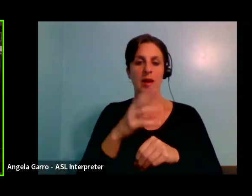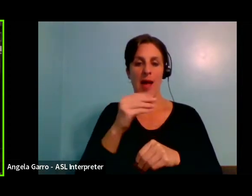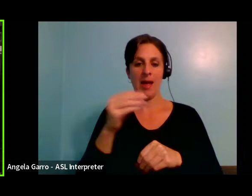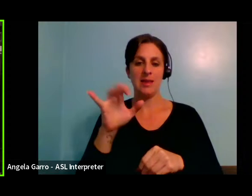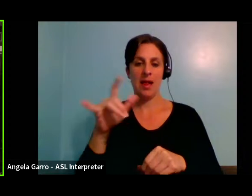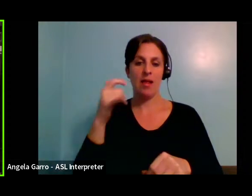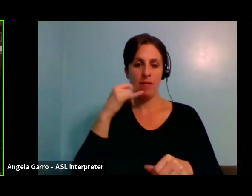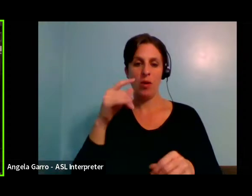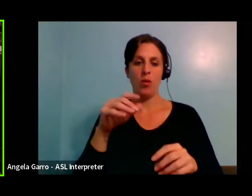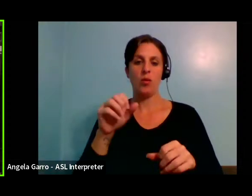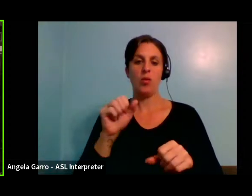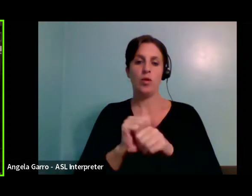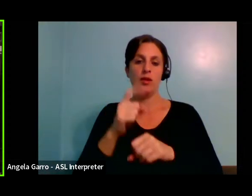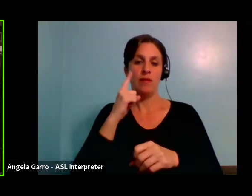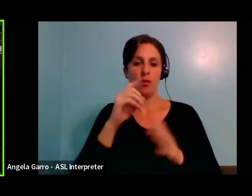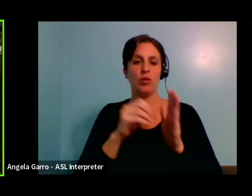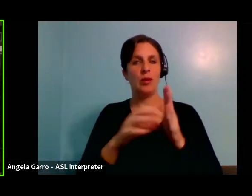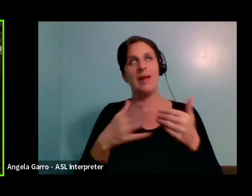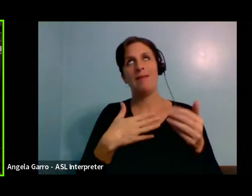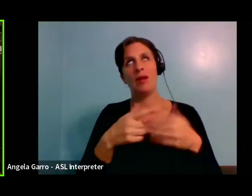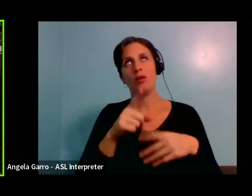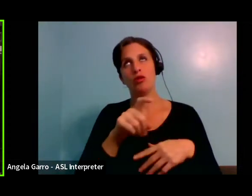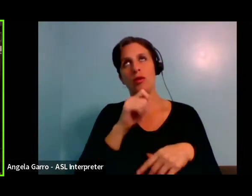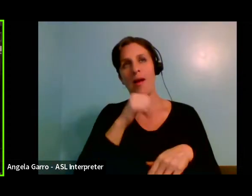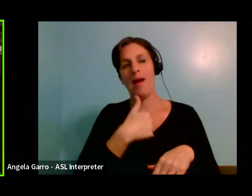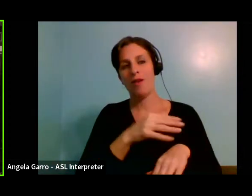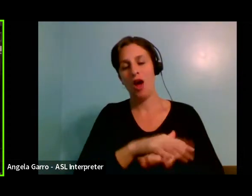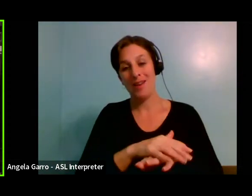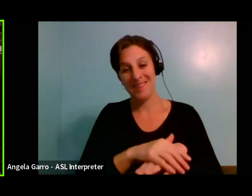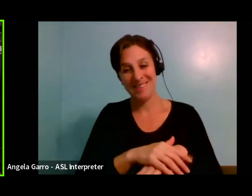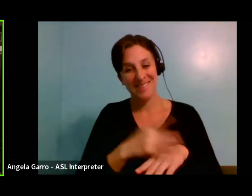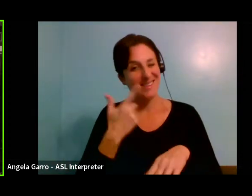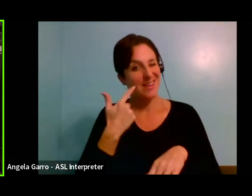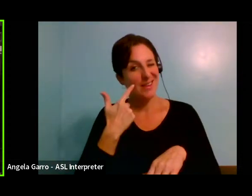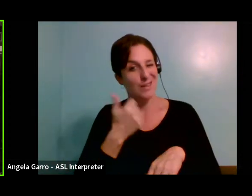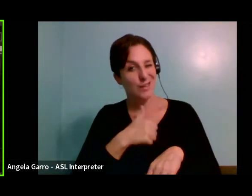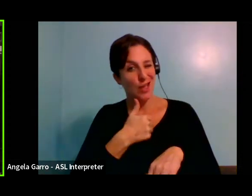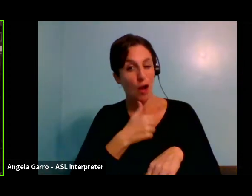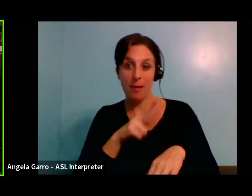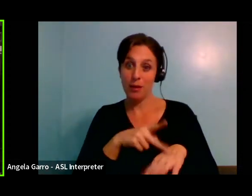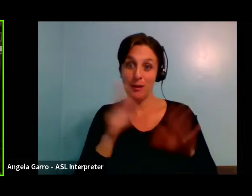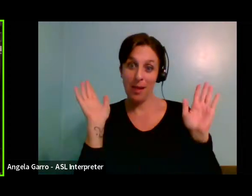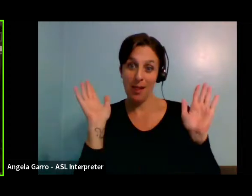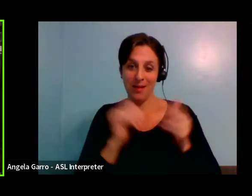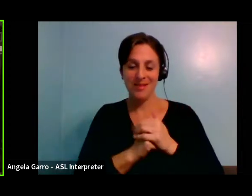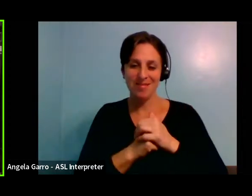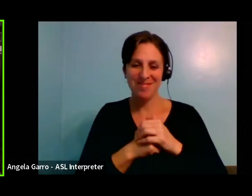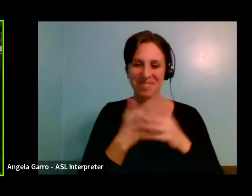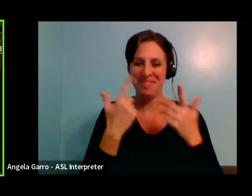for the students, even though they shouldn't have them on. Sorry, principal.